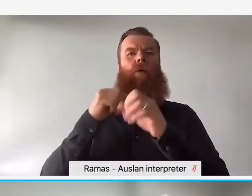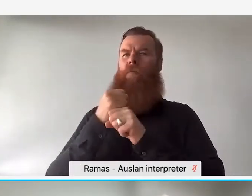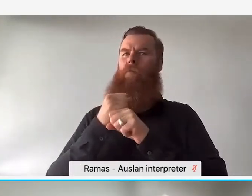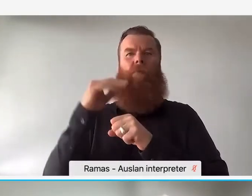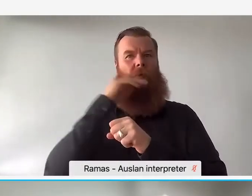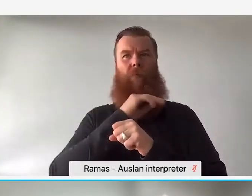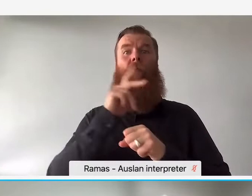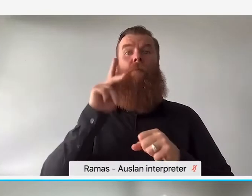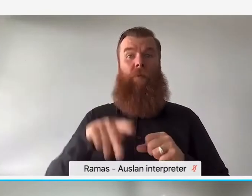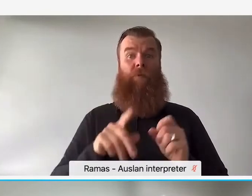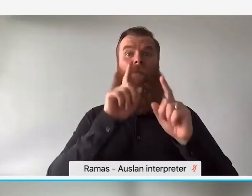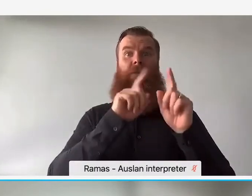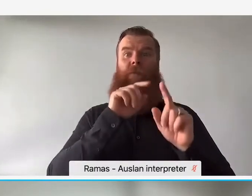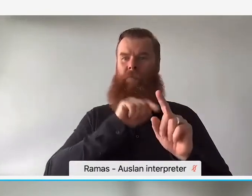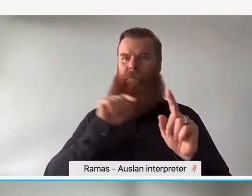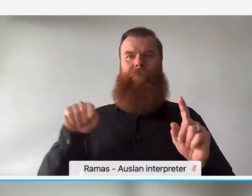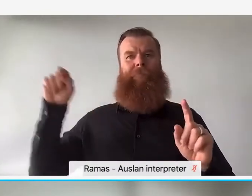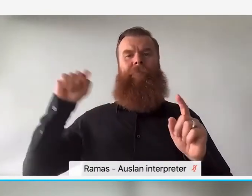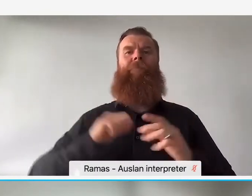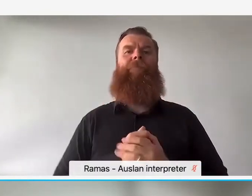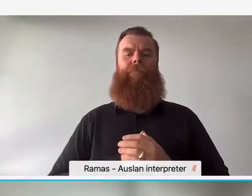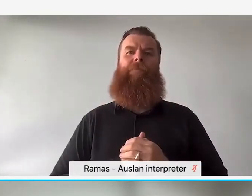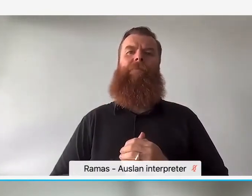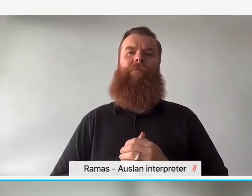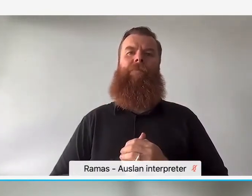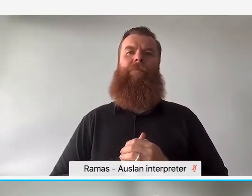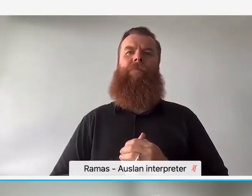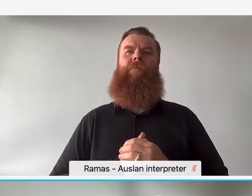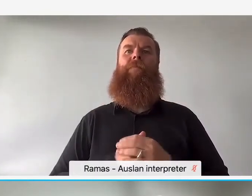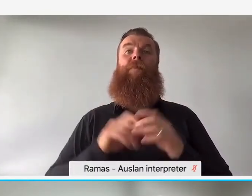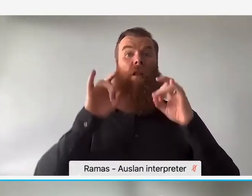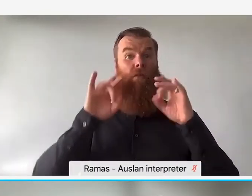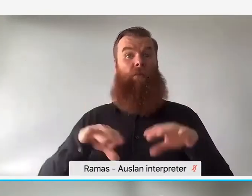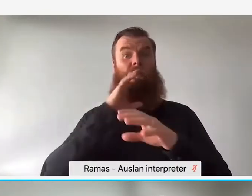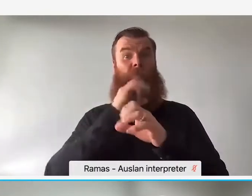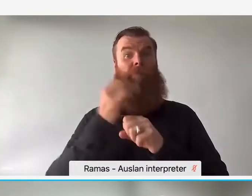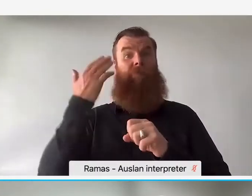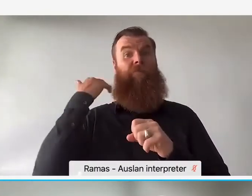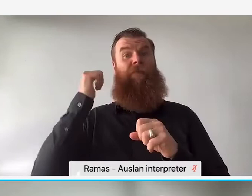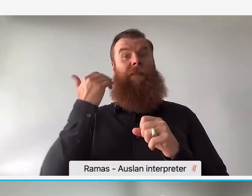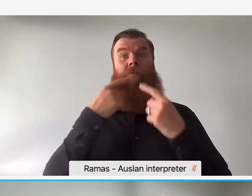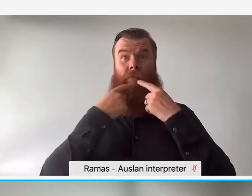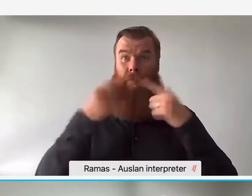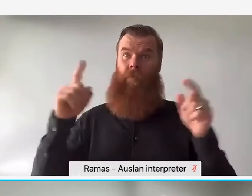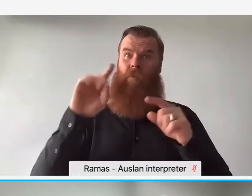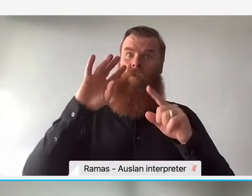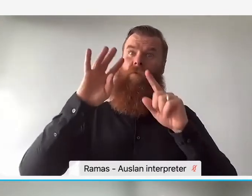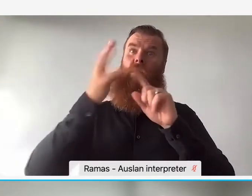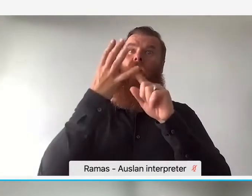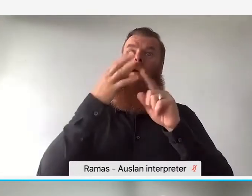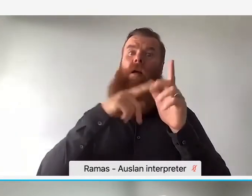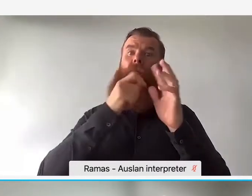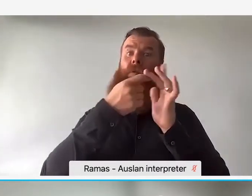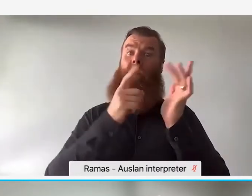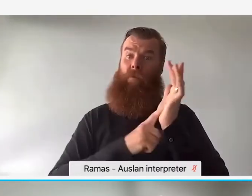metropolitan areas. So the Australian government recently announced that from the 4th of April 2022, the